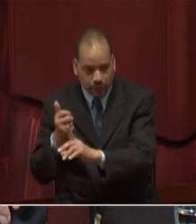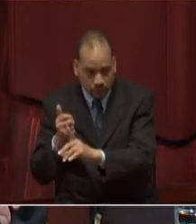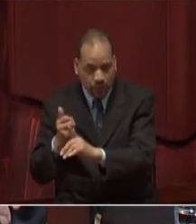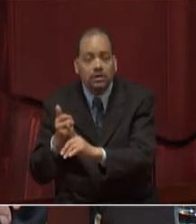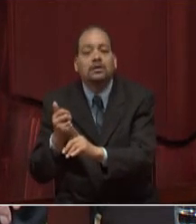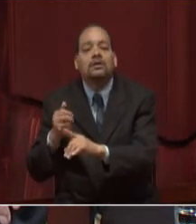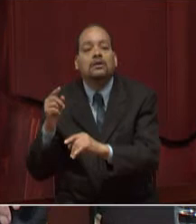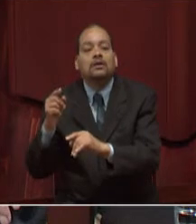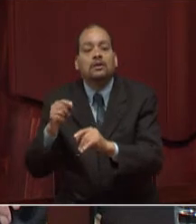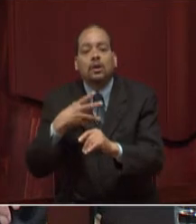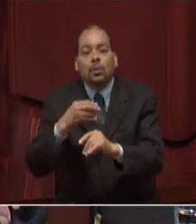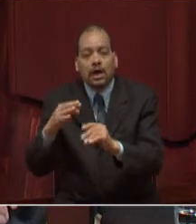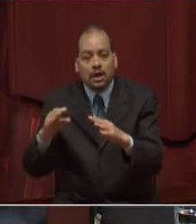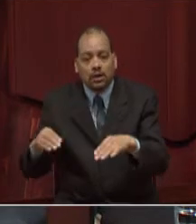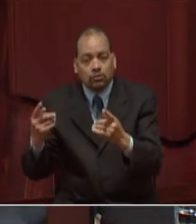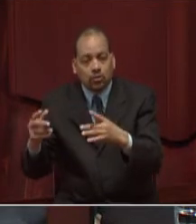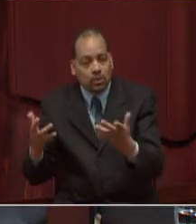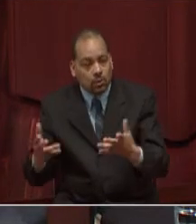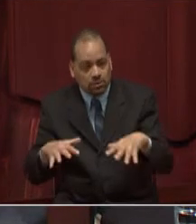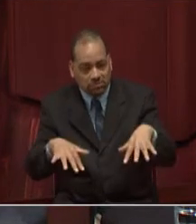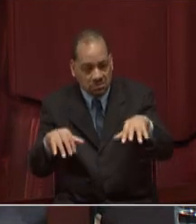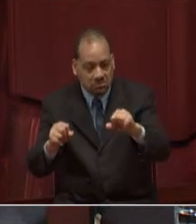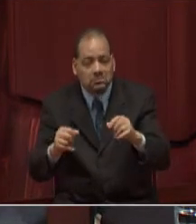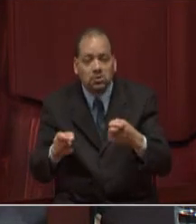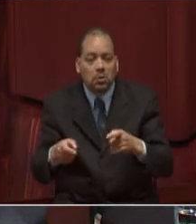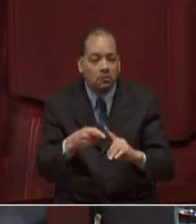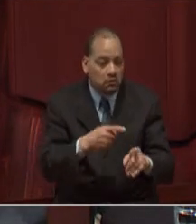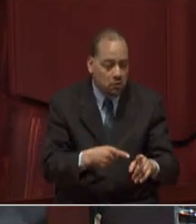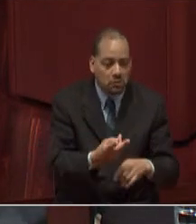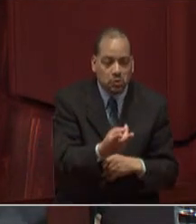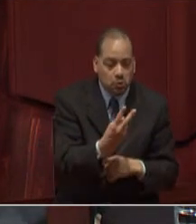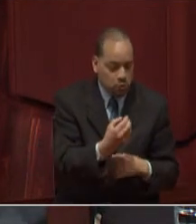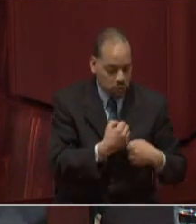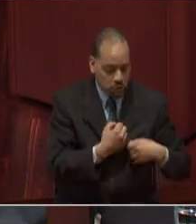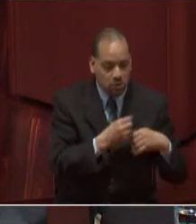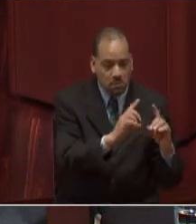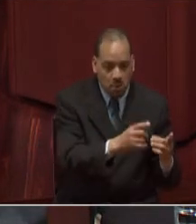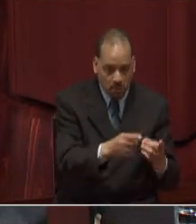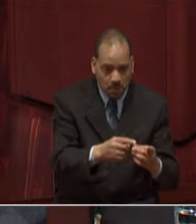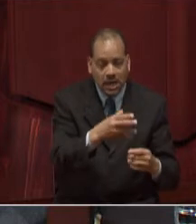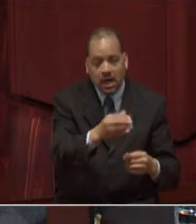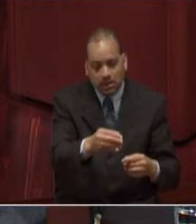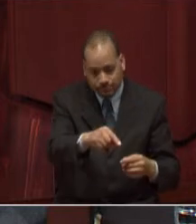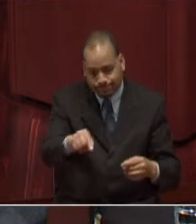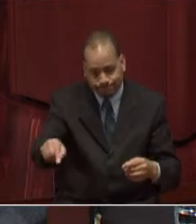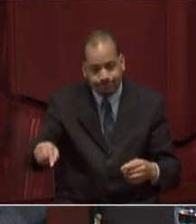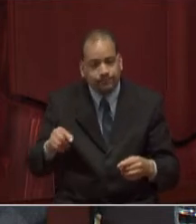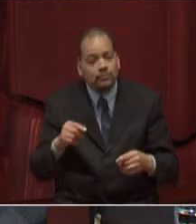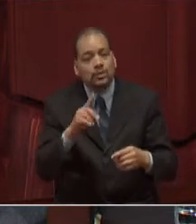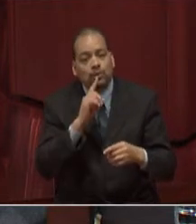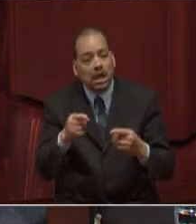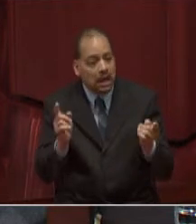Department and especially the two military departments. And so there was a huge battle over